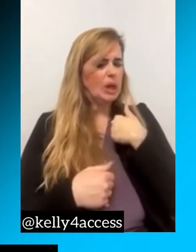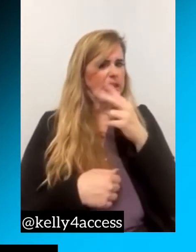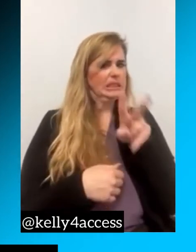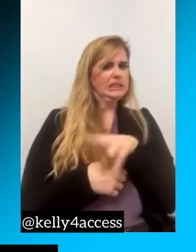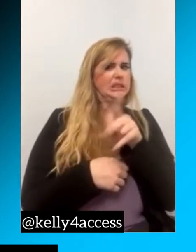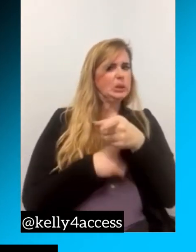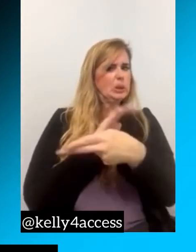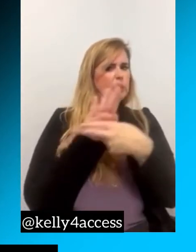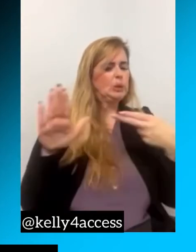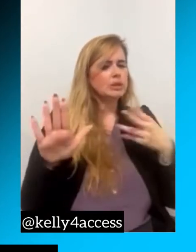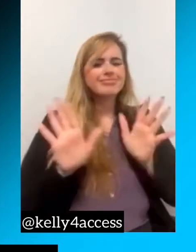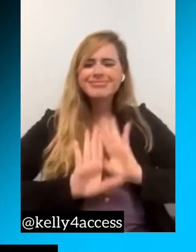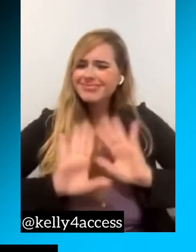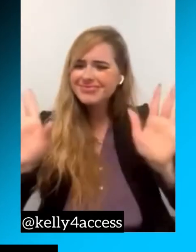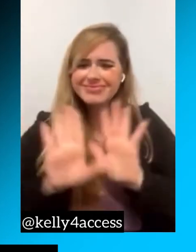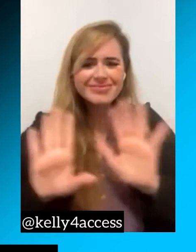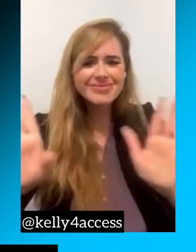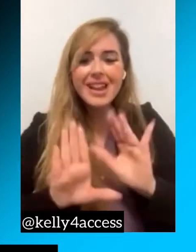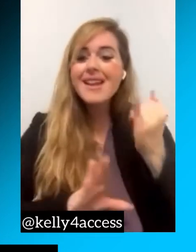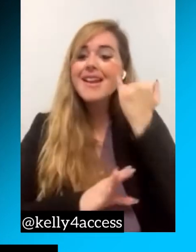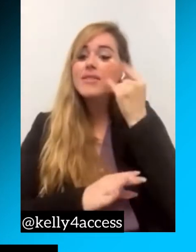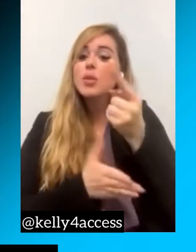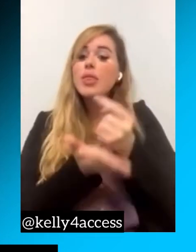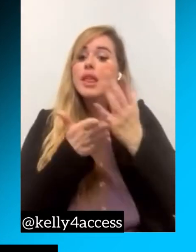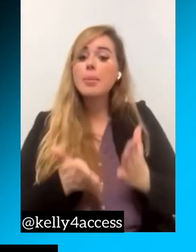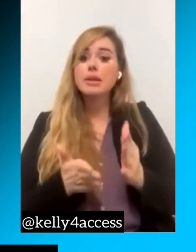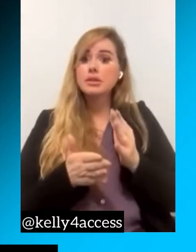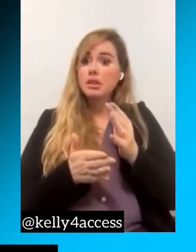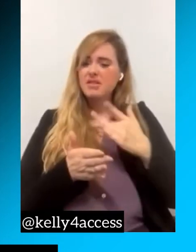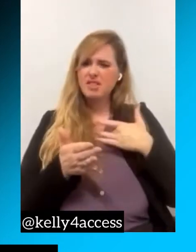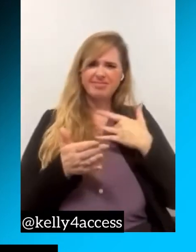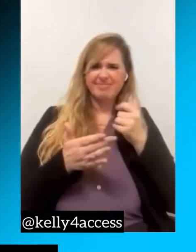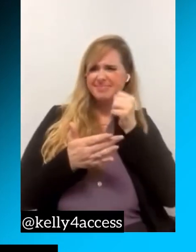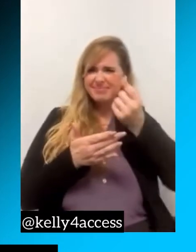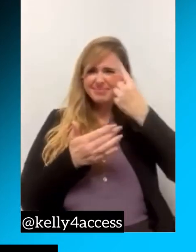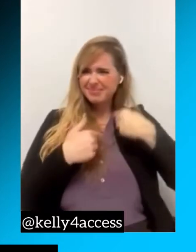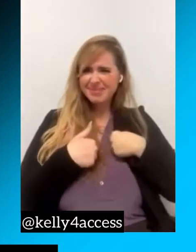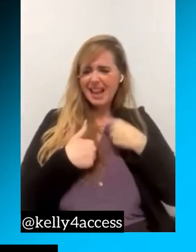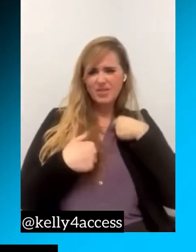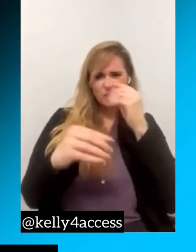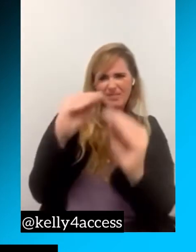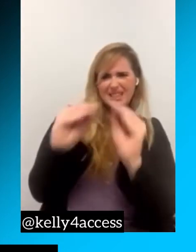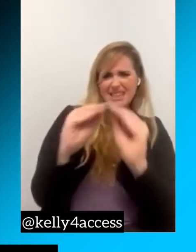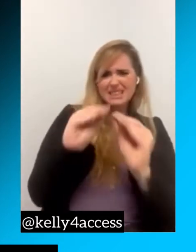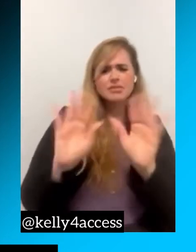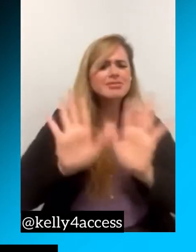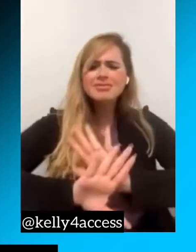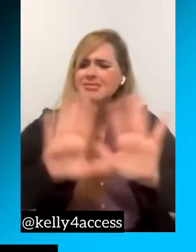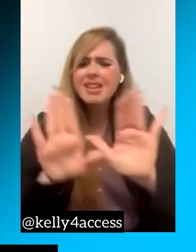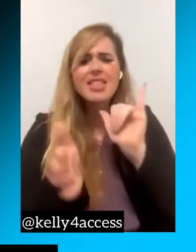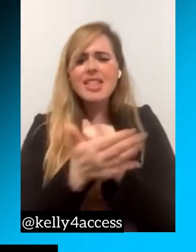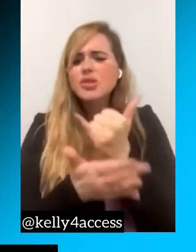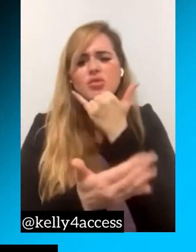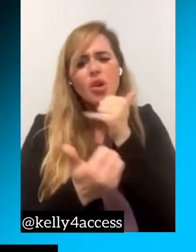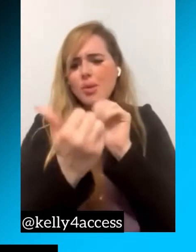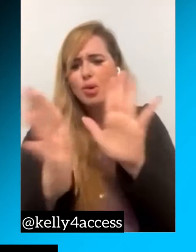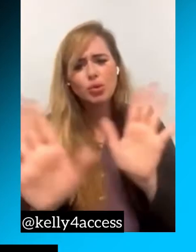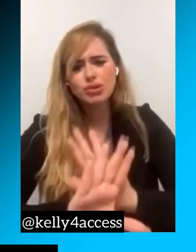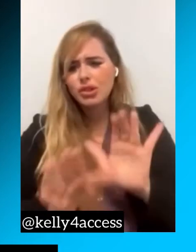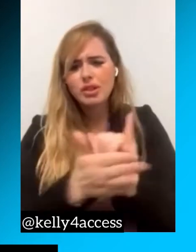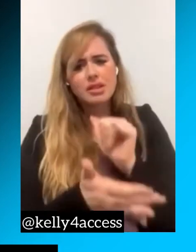therefore I have to fix it, make it fit into something else. That's not a good, that's